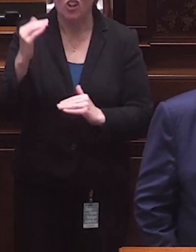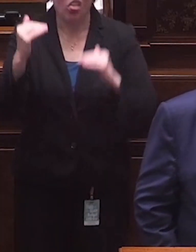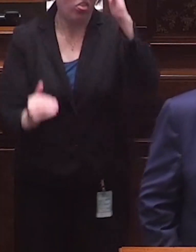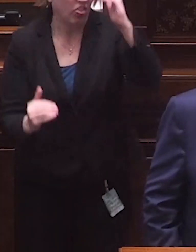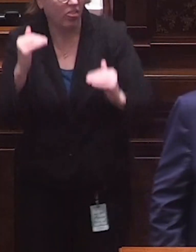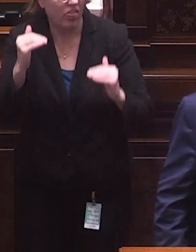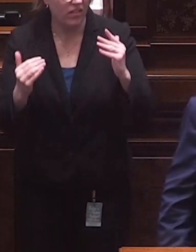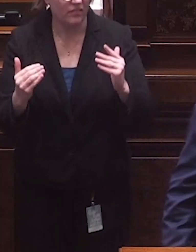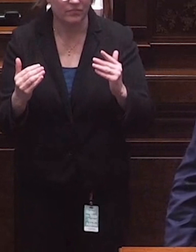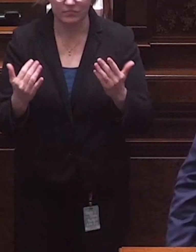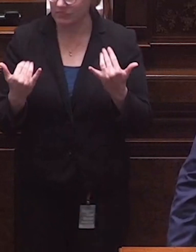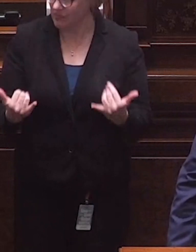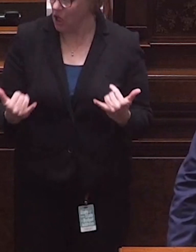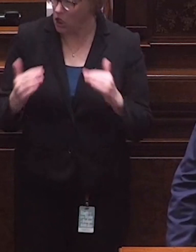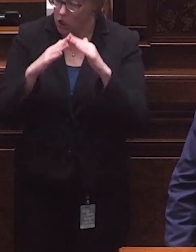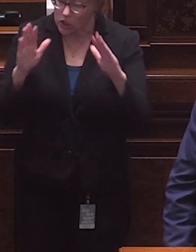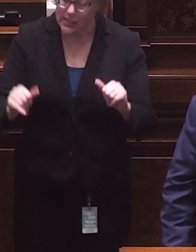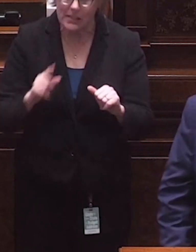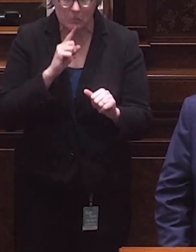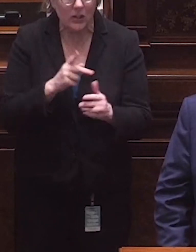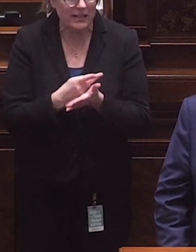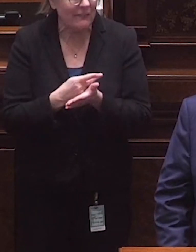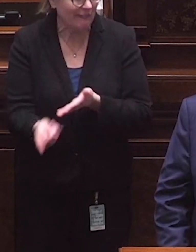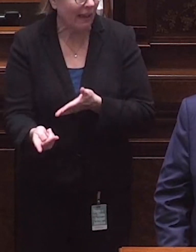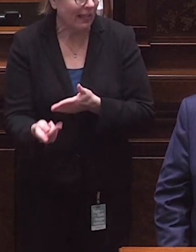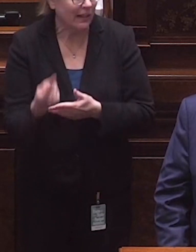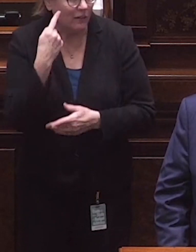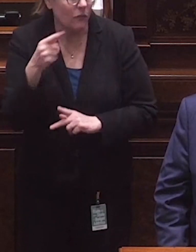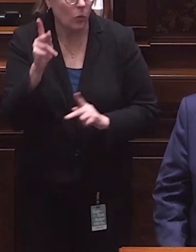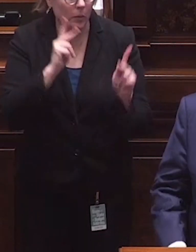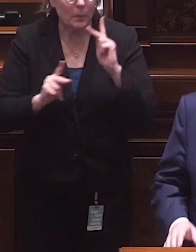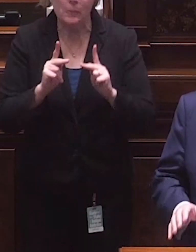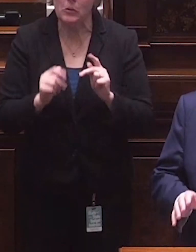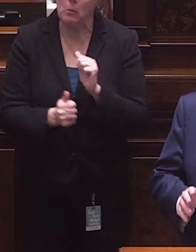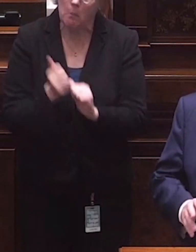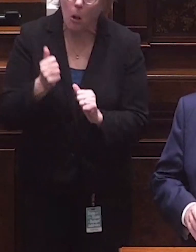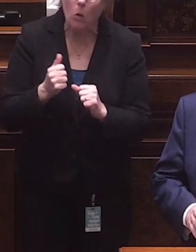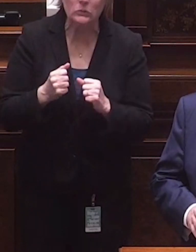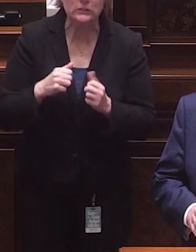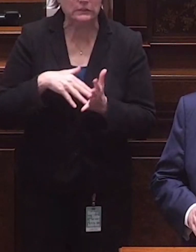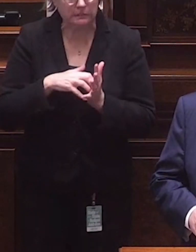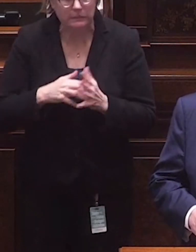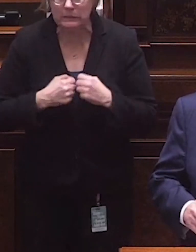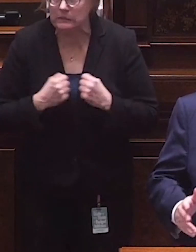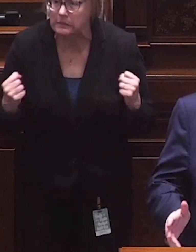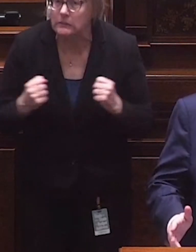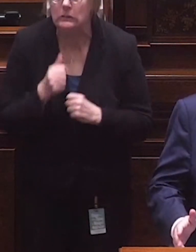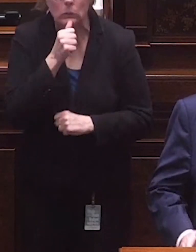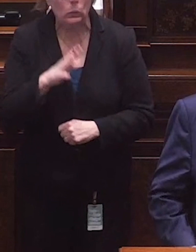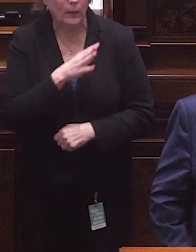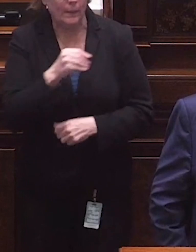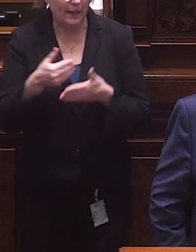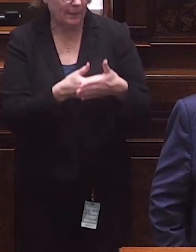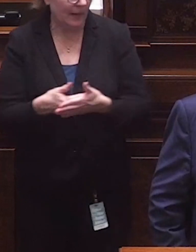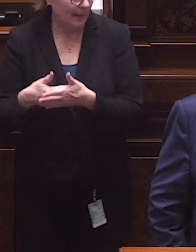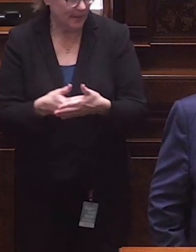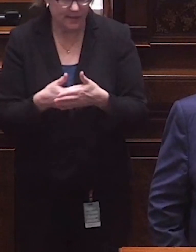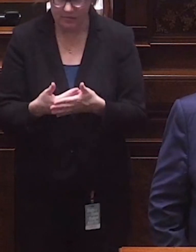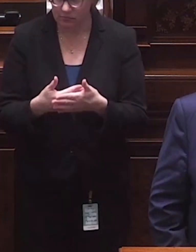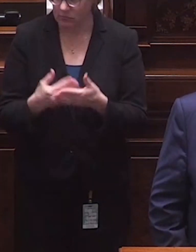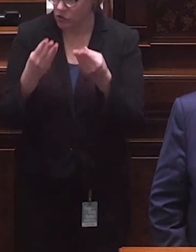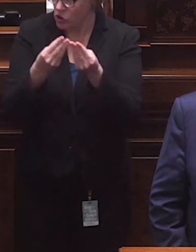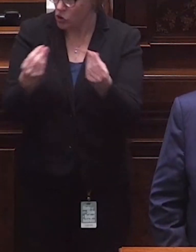is failing our most vulnerable women and babies. The solution lies, as it often does, at